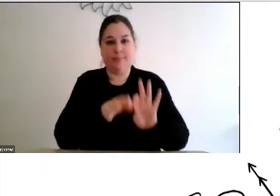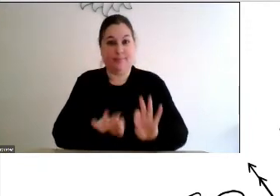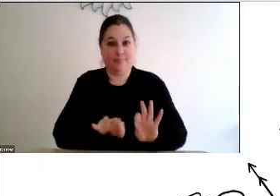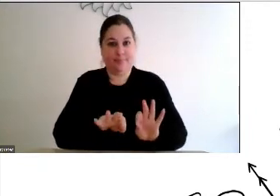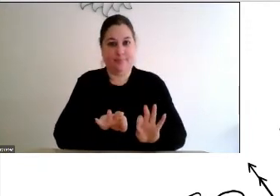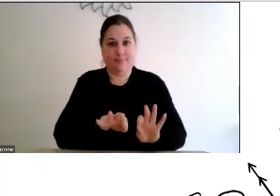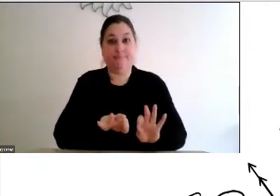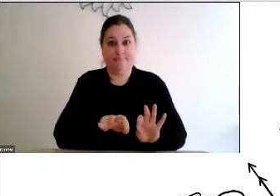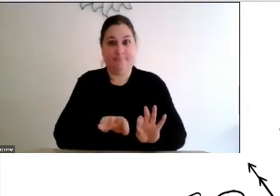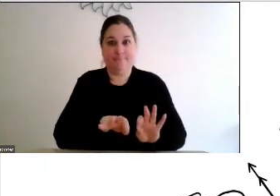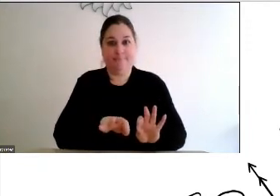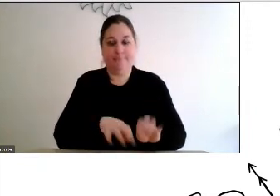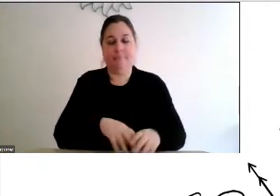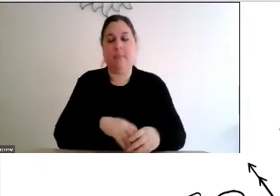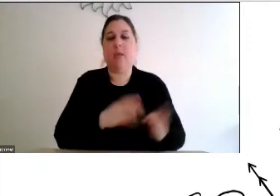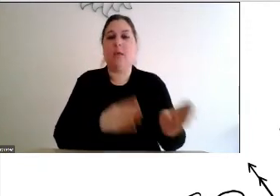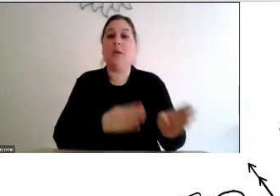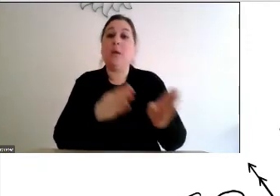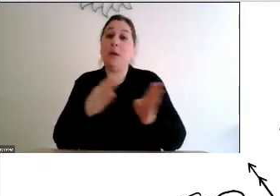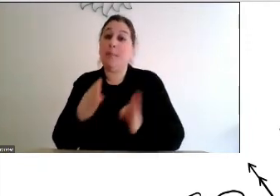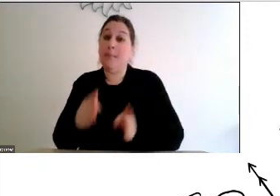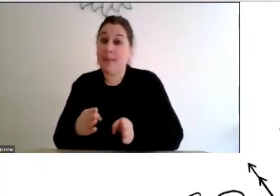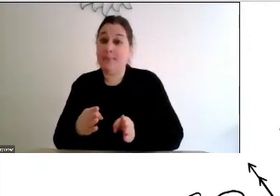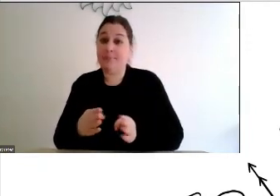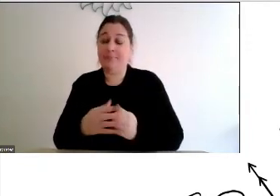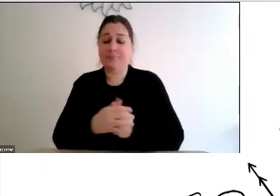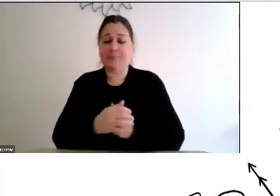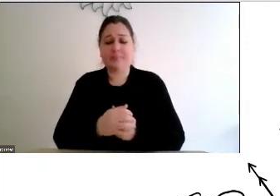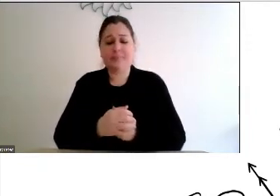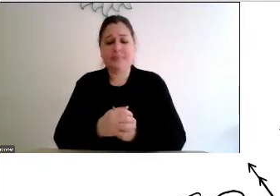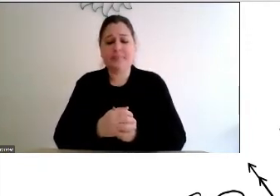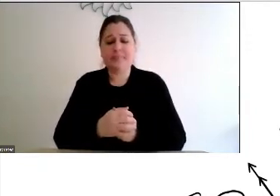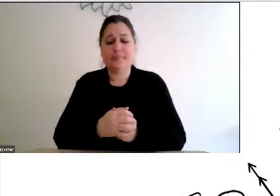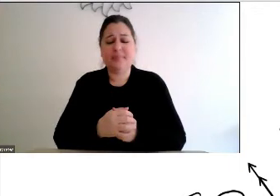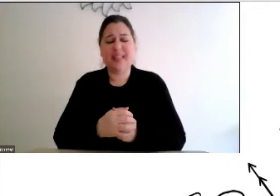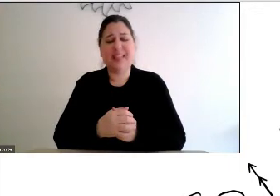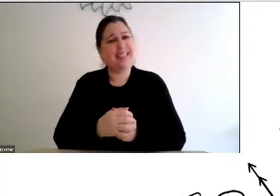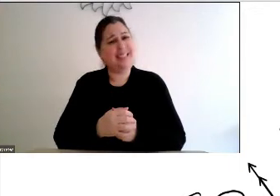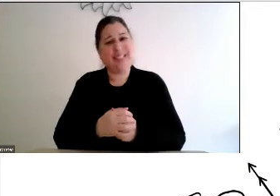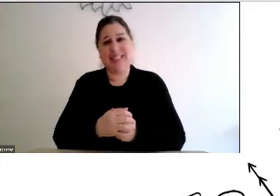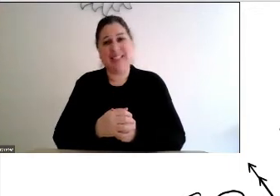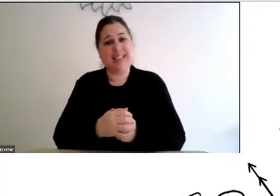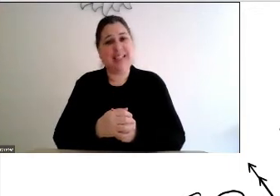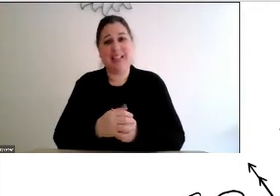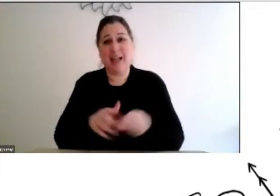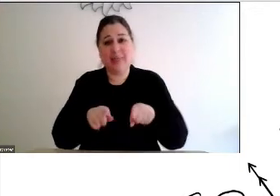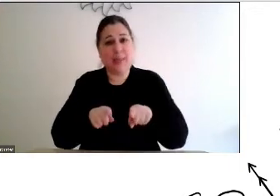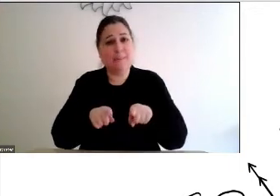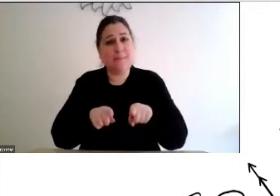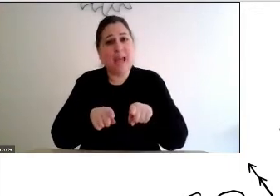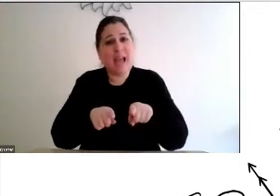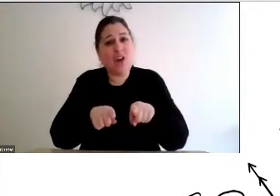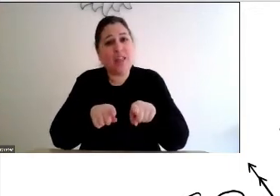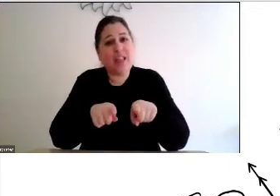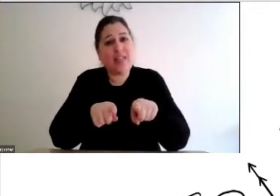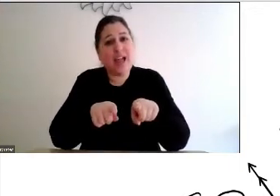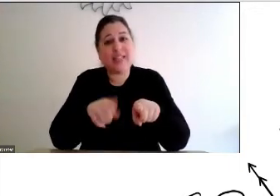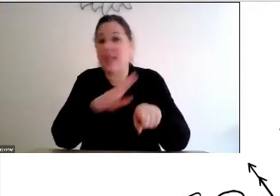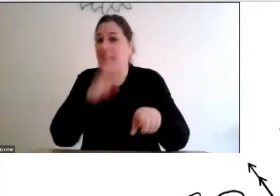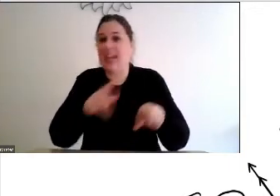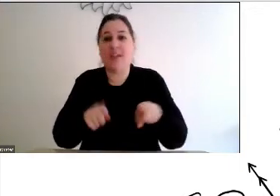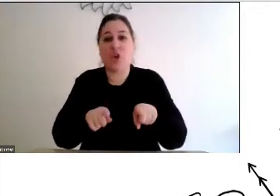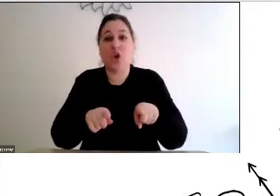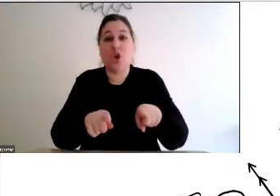here, these lines never cross. They're parallel. They never cross. So what that